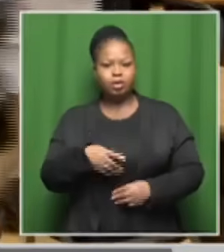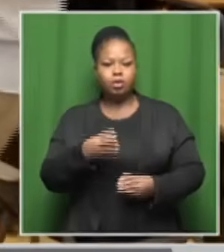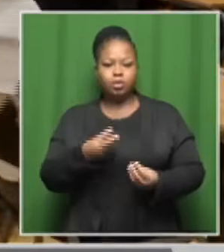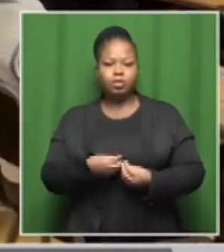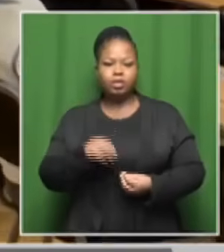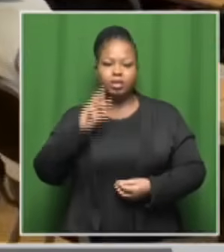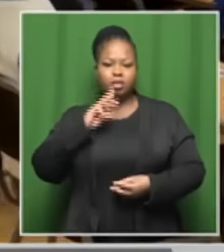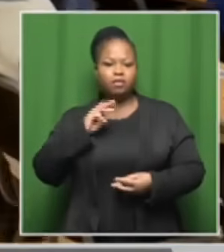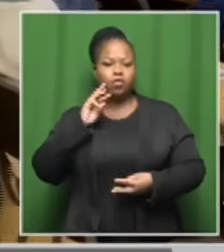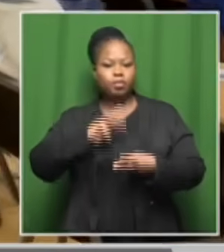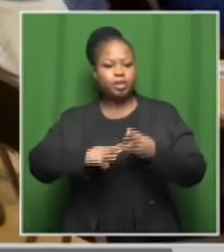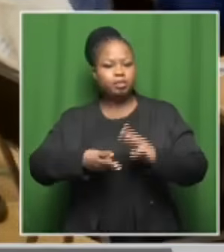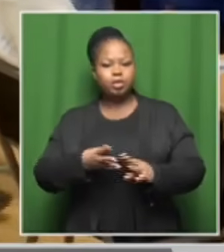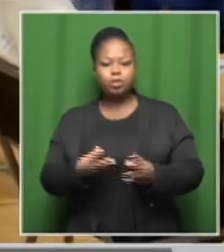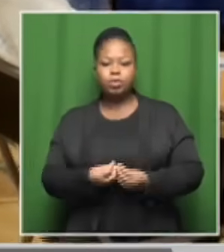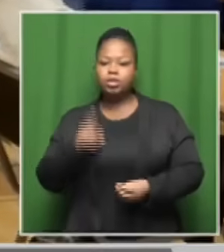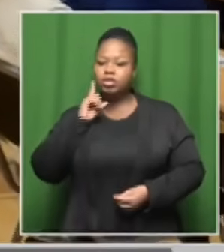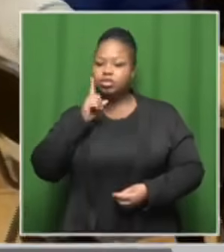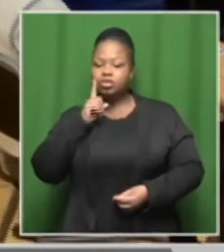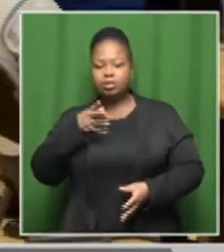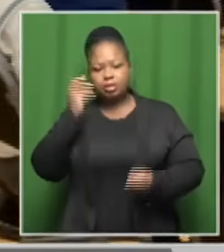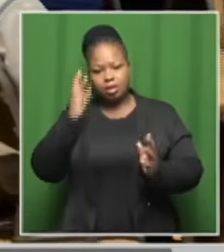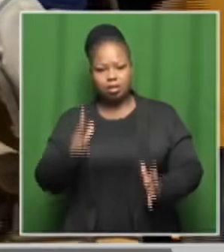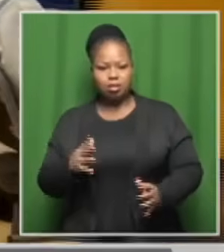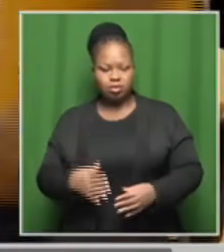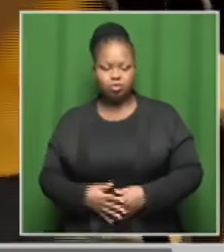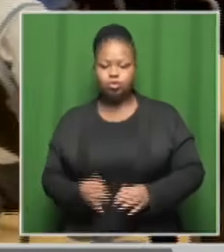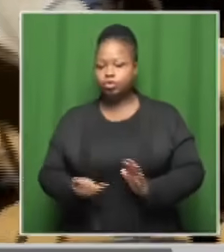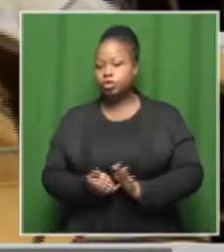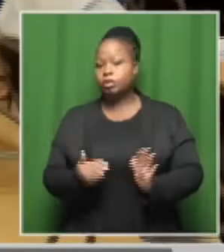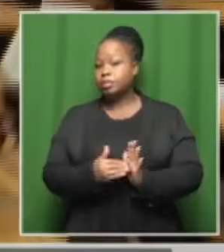And it's not just the matric. 2 years ago,